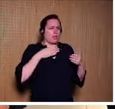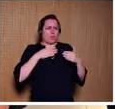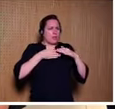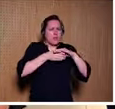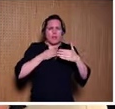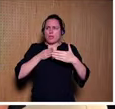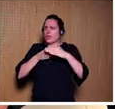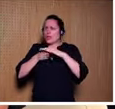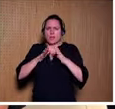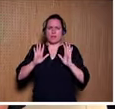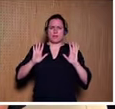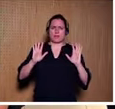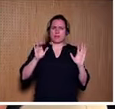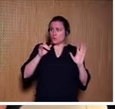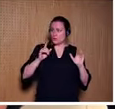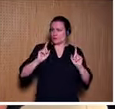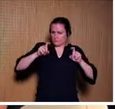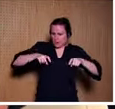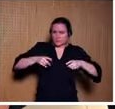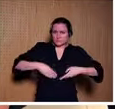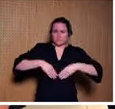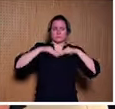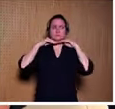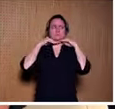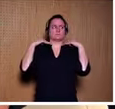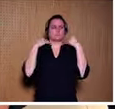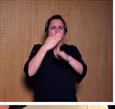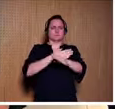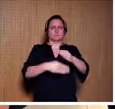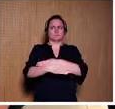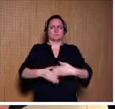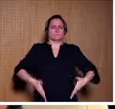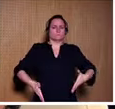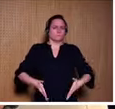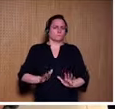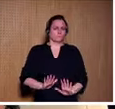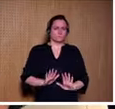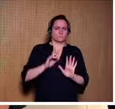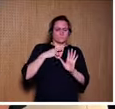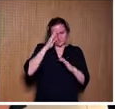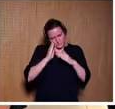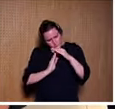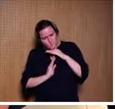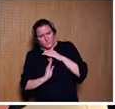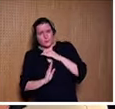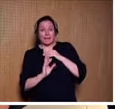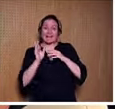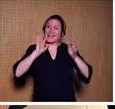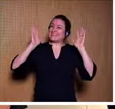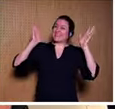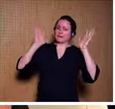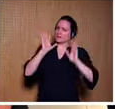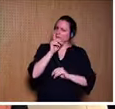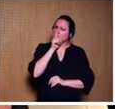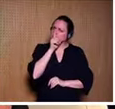telling us, don't dance, keep covered, look down, enter the house by the back door, be humble, speak softly,